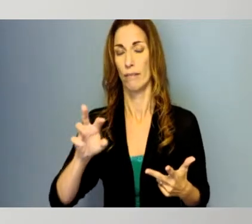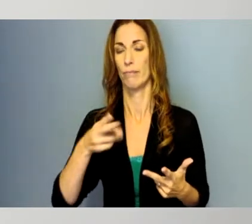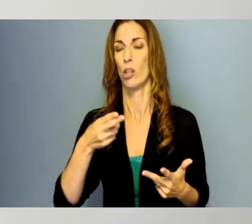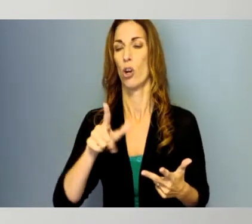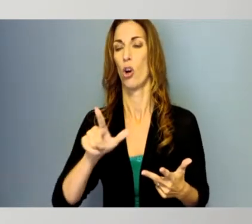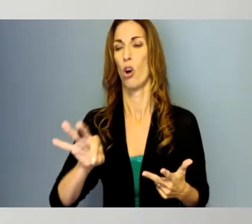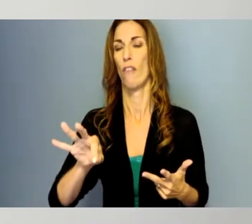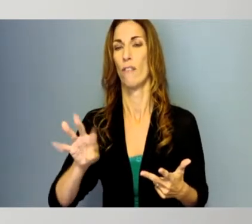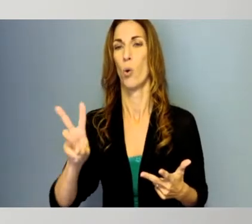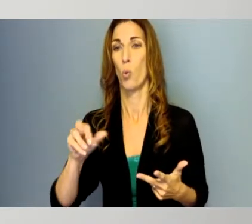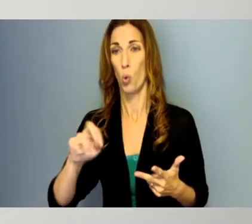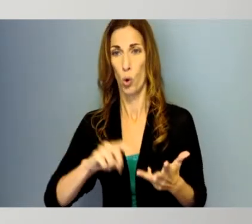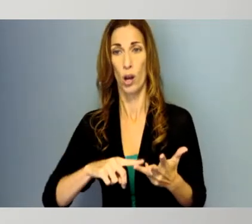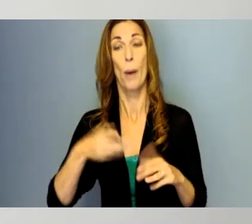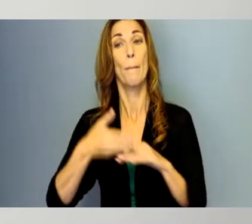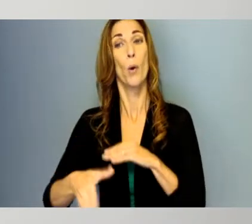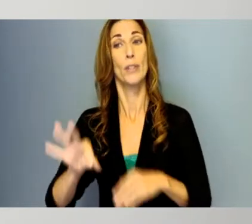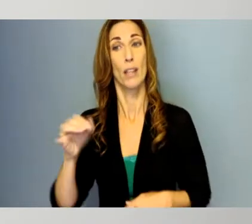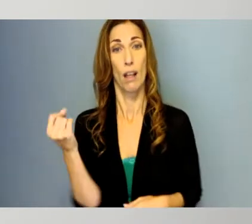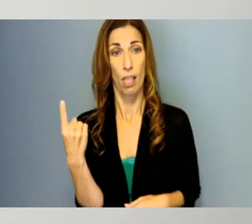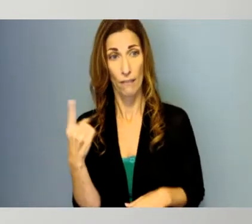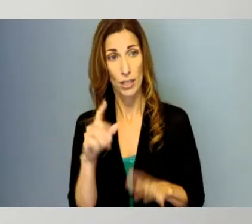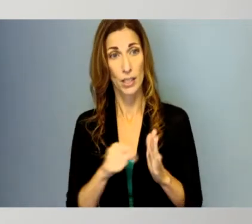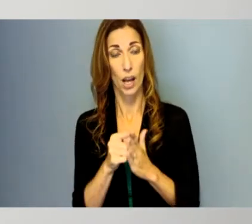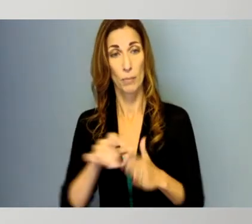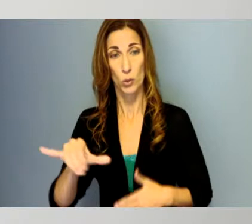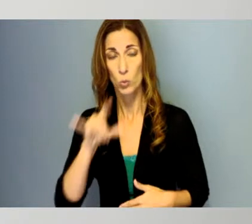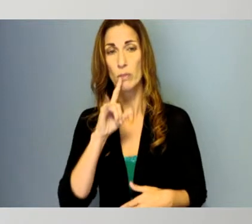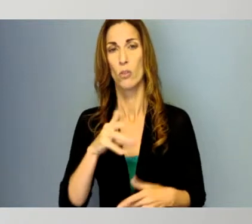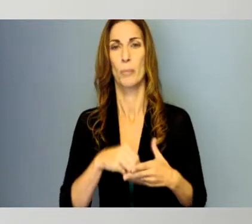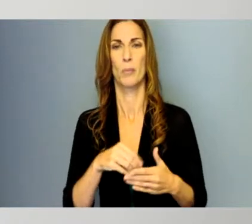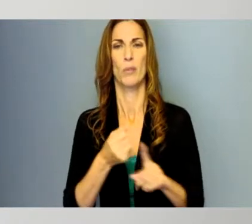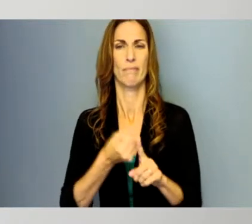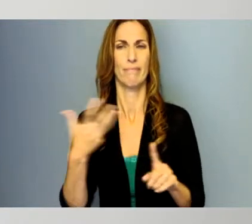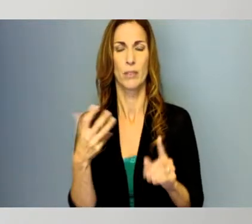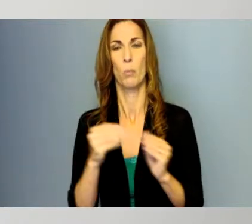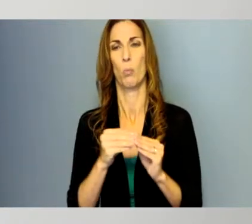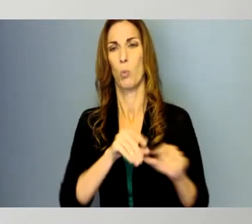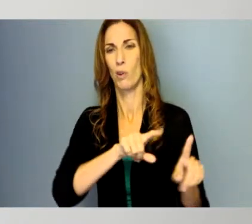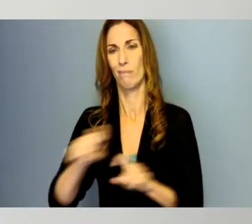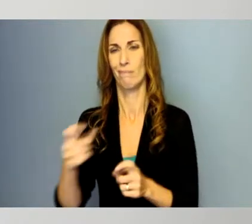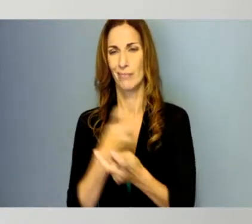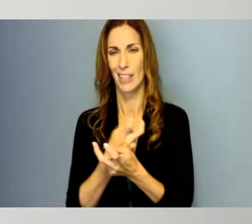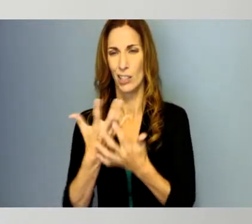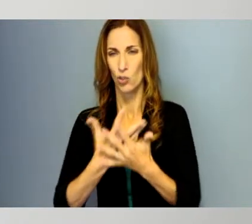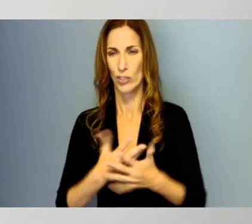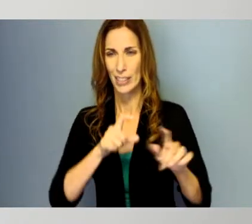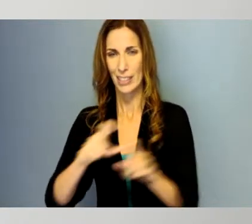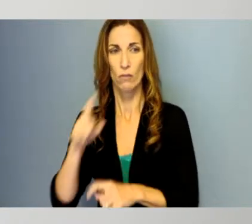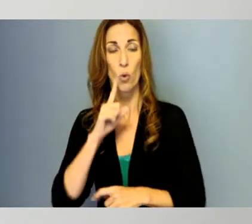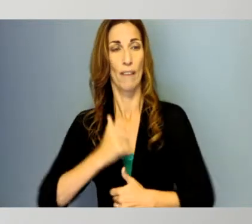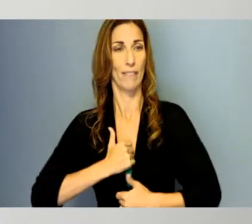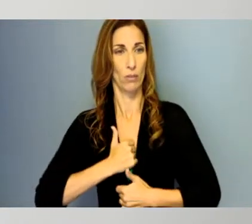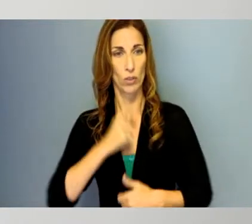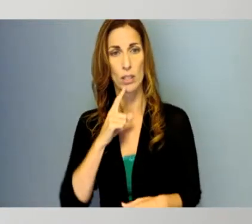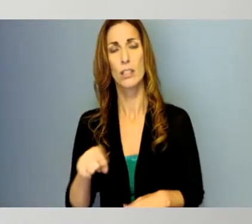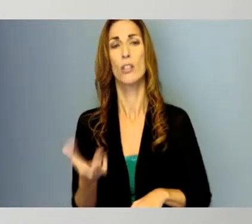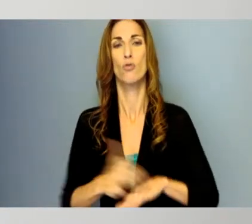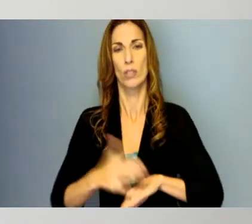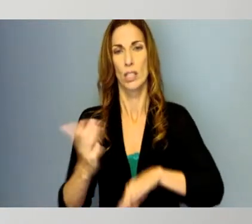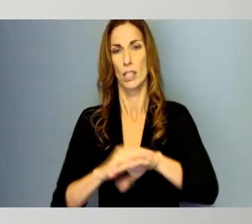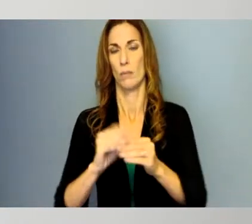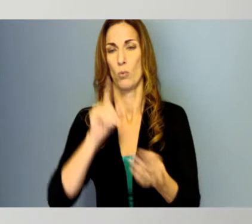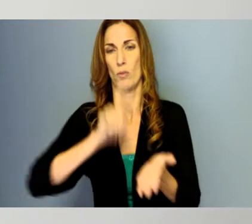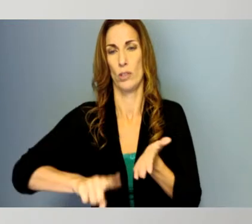must provide toxic exposure screenings to every veteran, and it is increasing the VA research on these